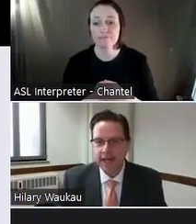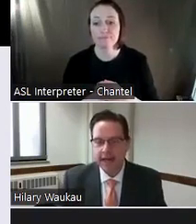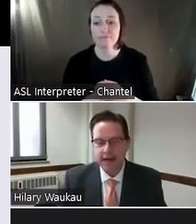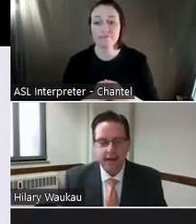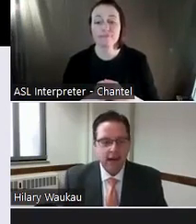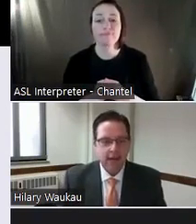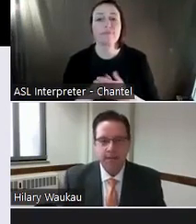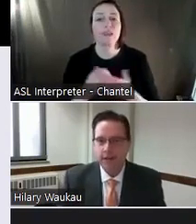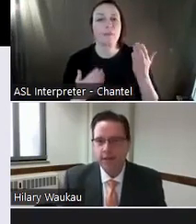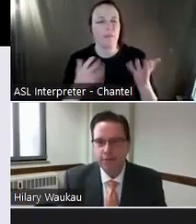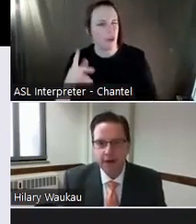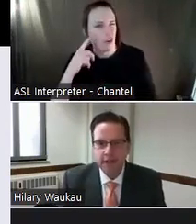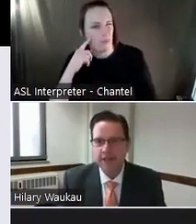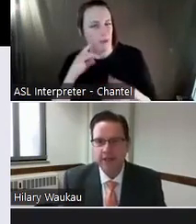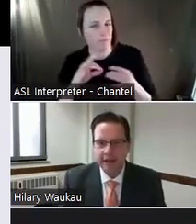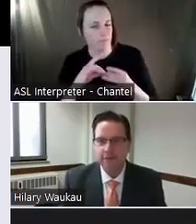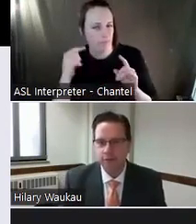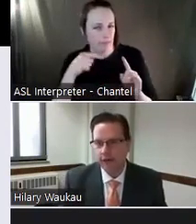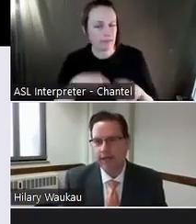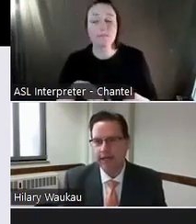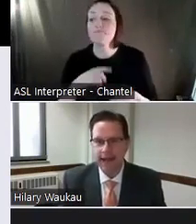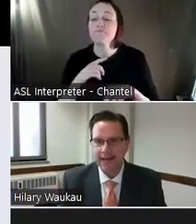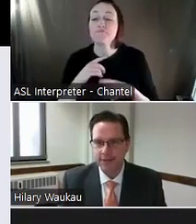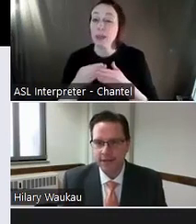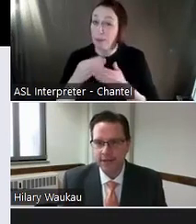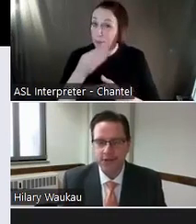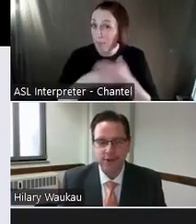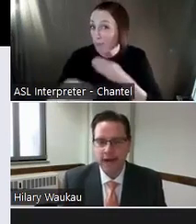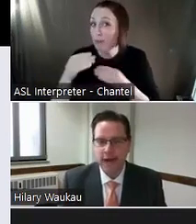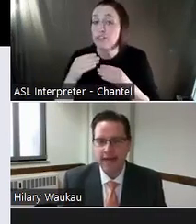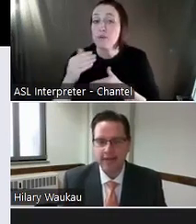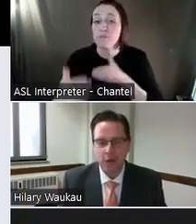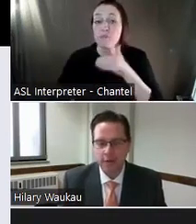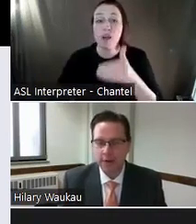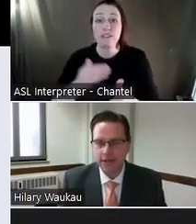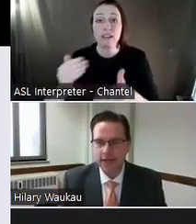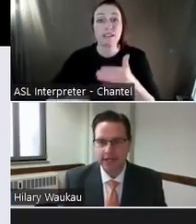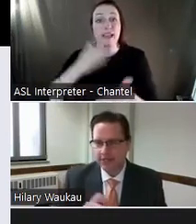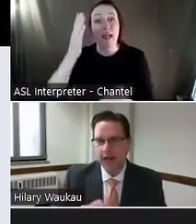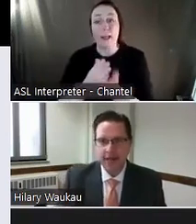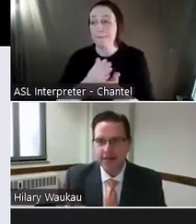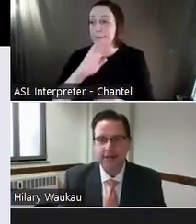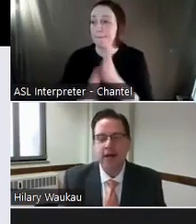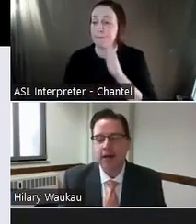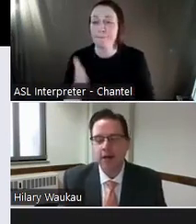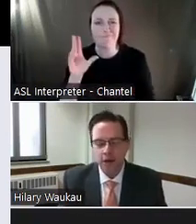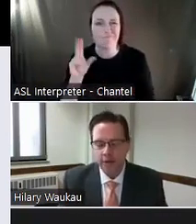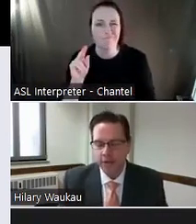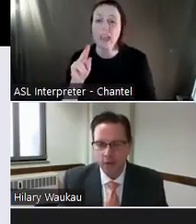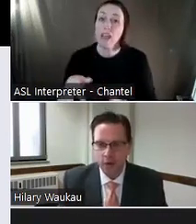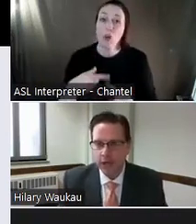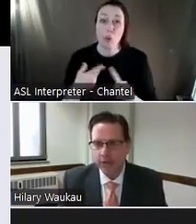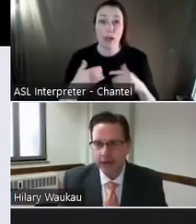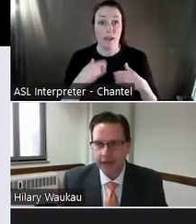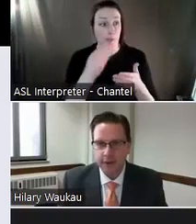say it again. The budget process never really ends. As soon as one budget is signed into law, we